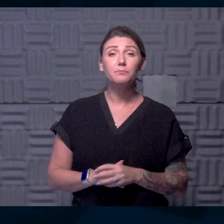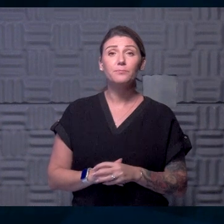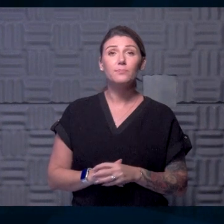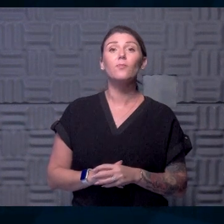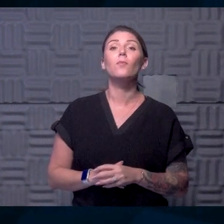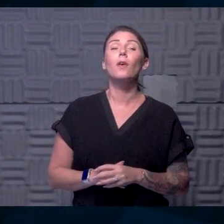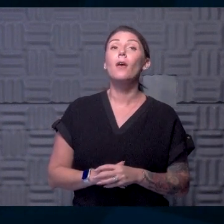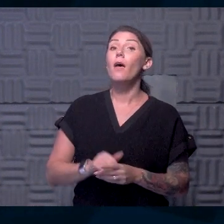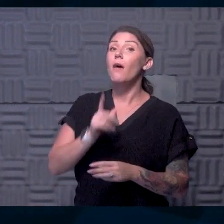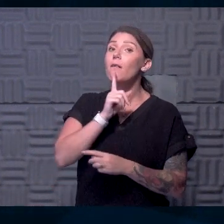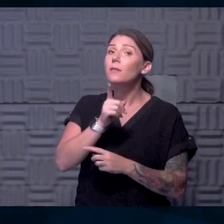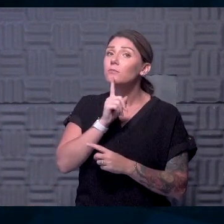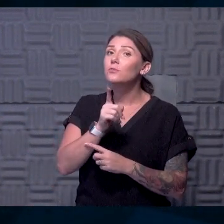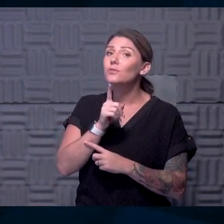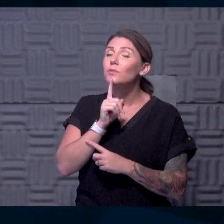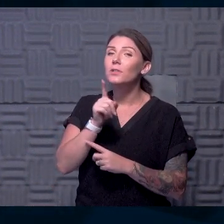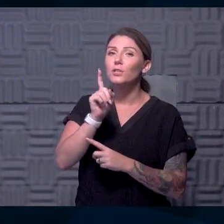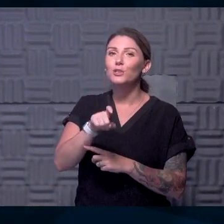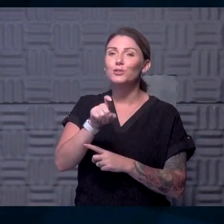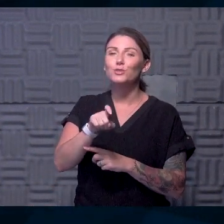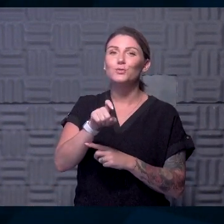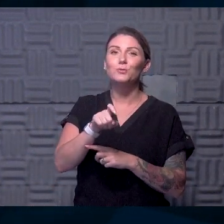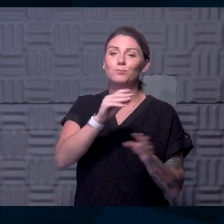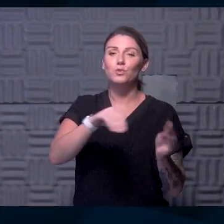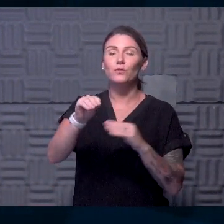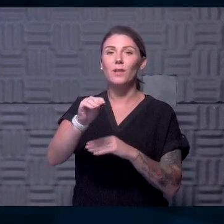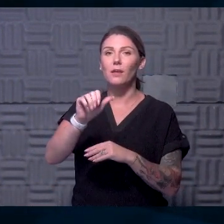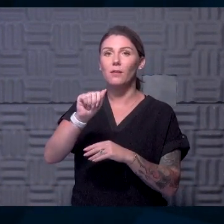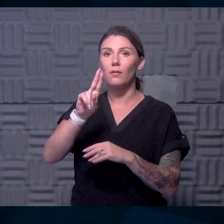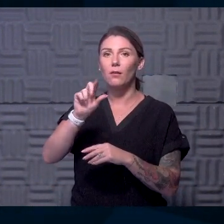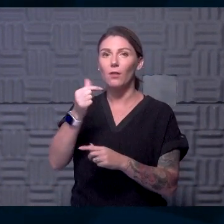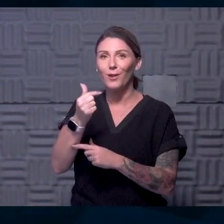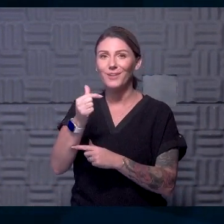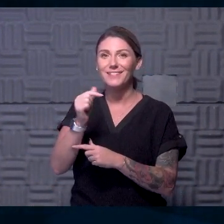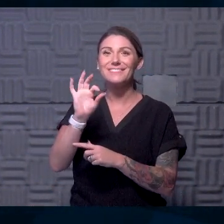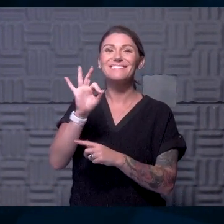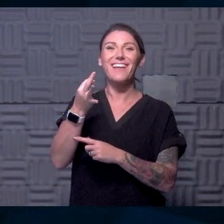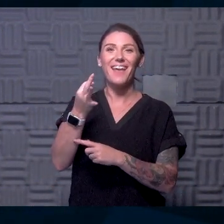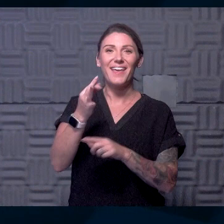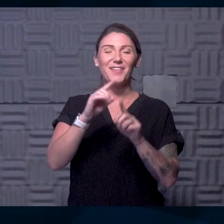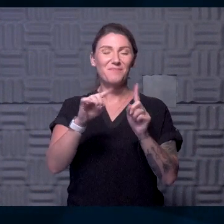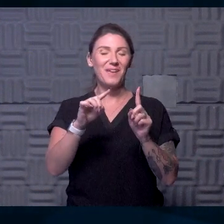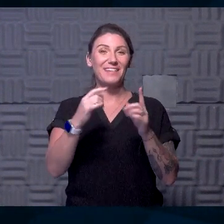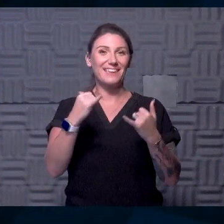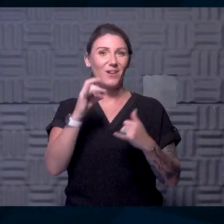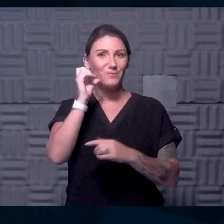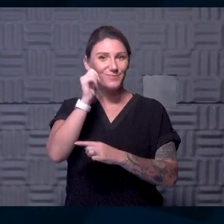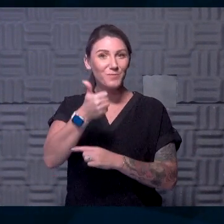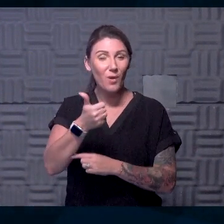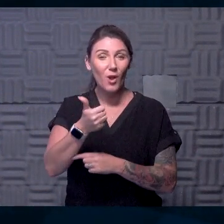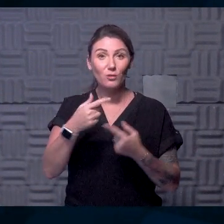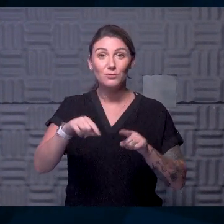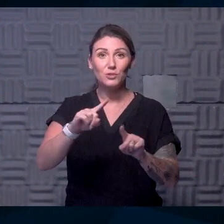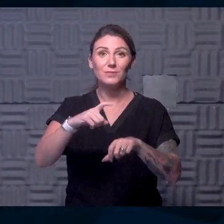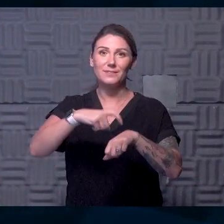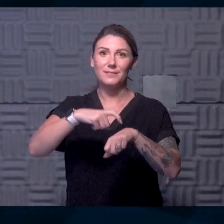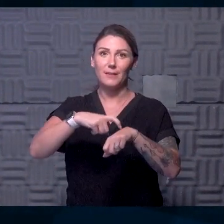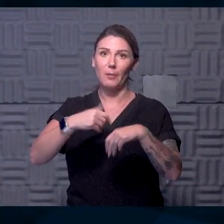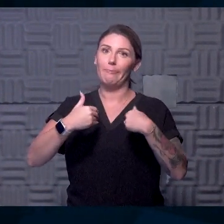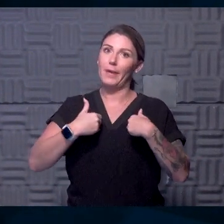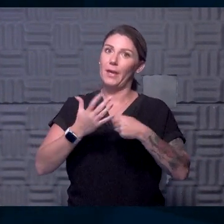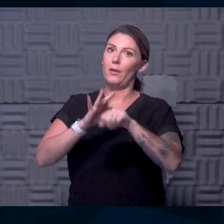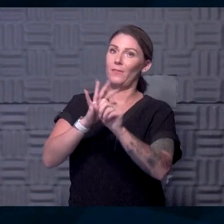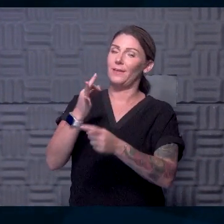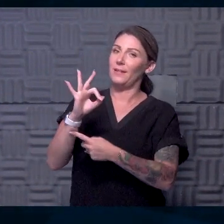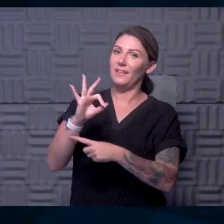So actually, I was supposed to move in August 9th, but now I'm moving in tomorrow because during the time I had COVID, I obviously can't